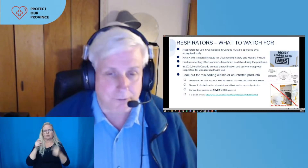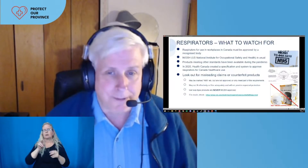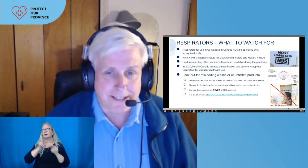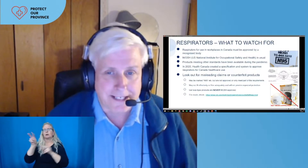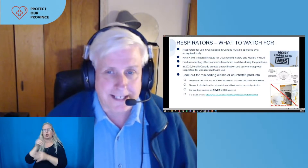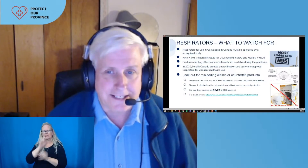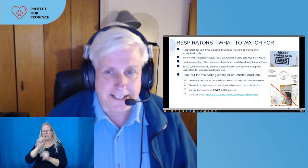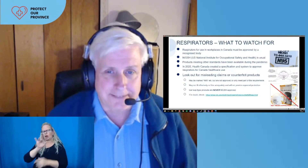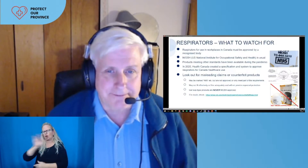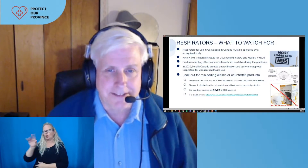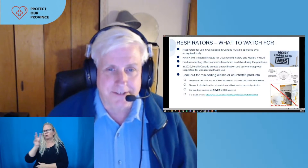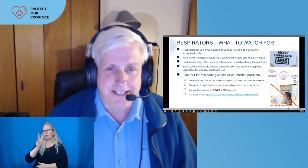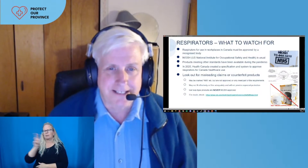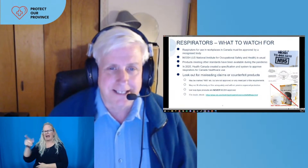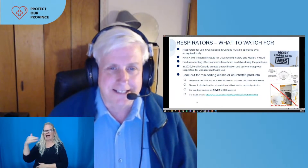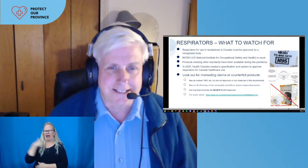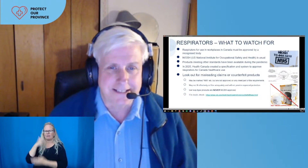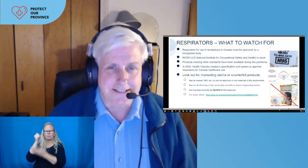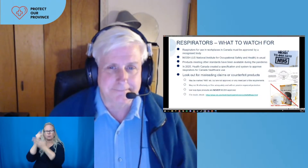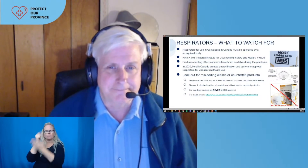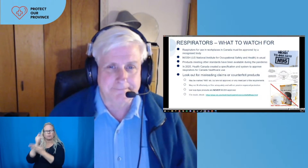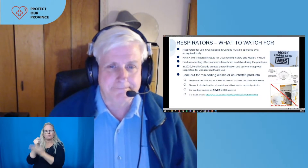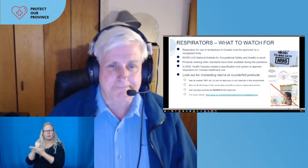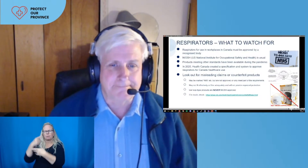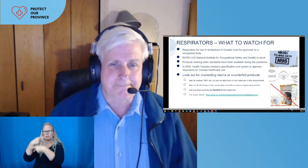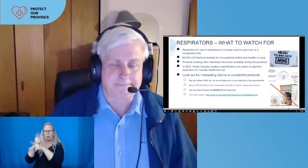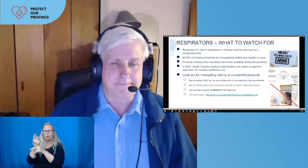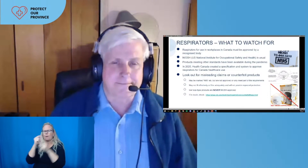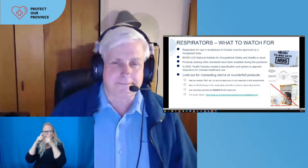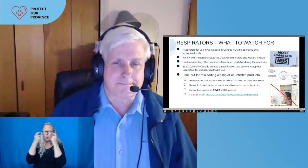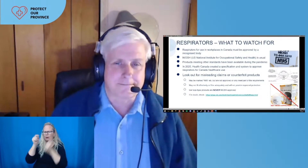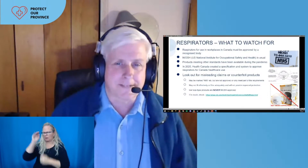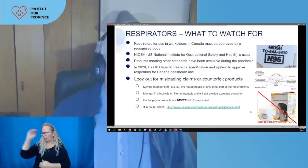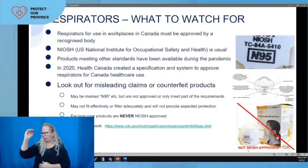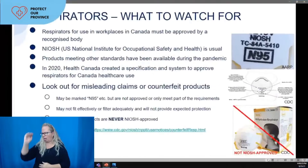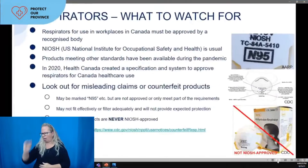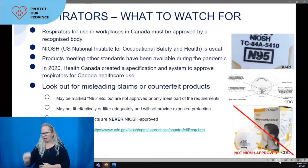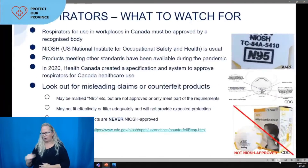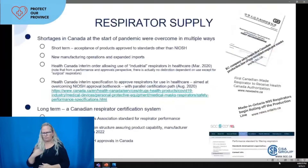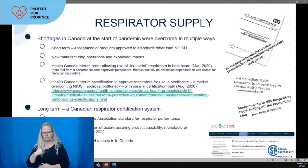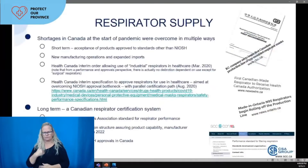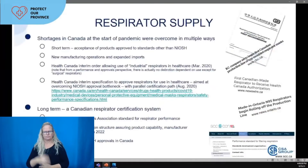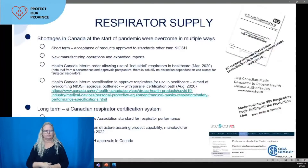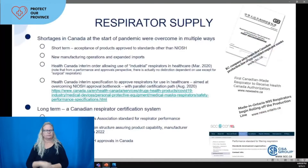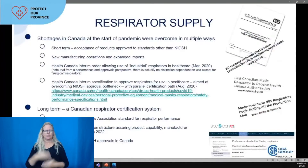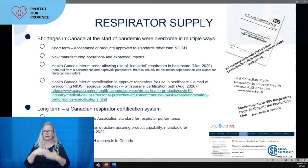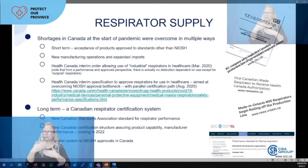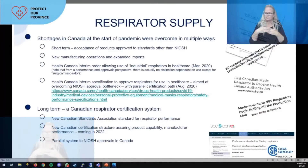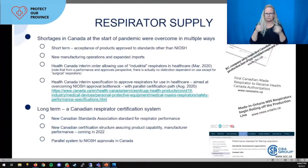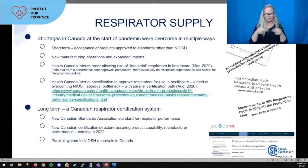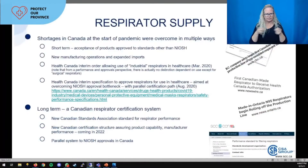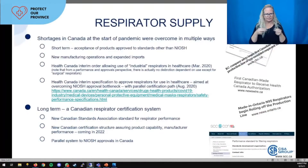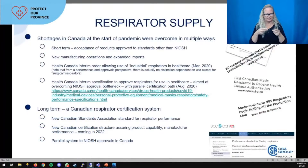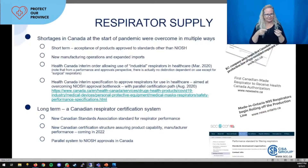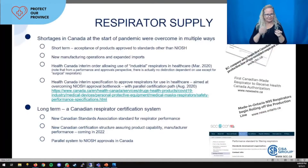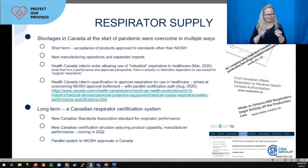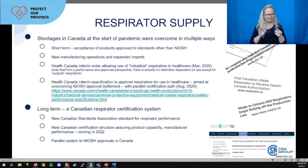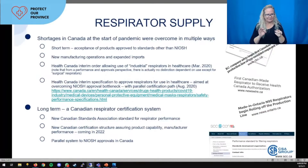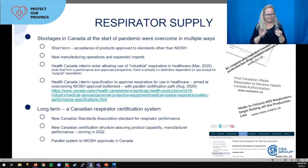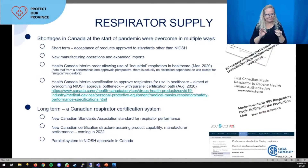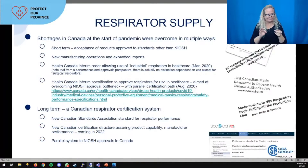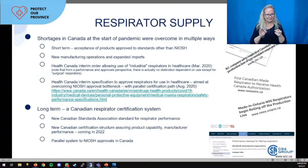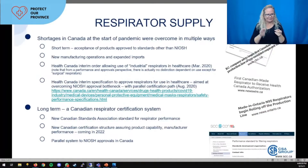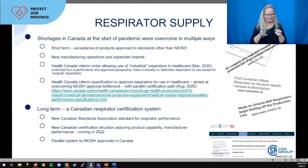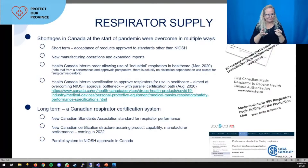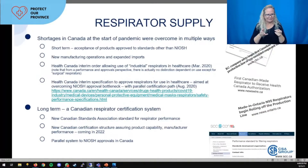So probably next slide, if that's okay. Thanks. Okay, I wanted to talk a bit about